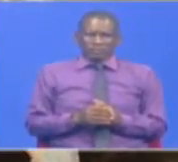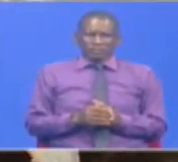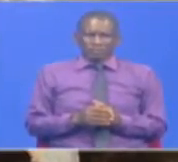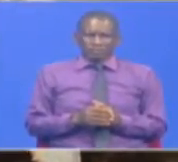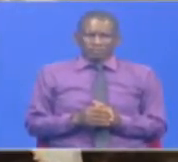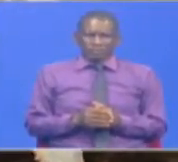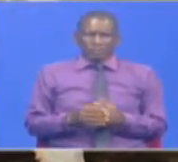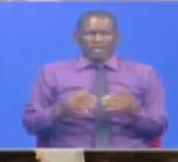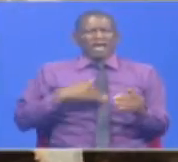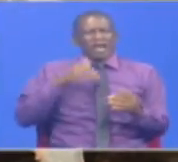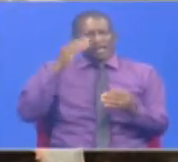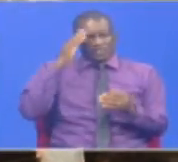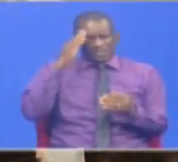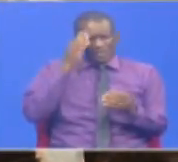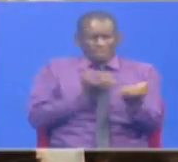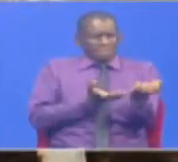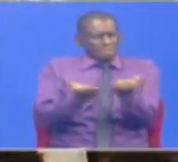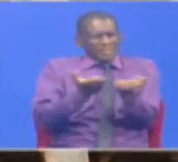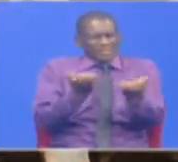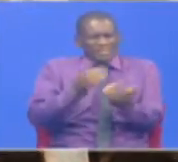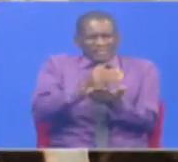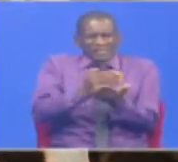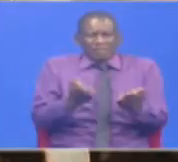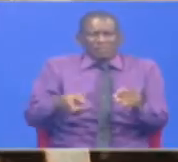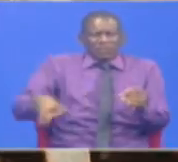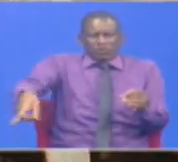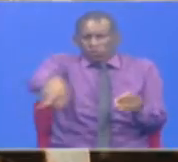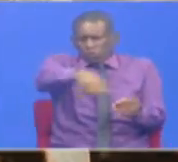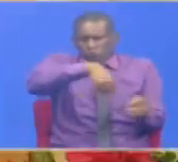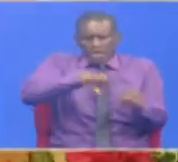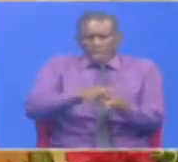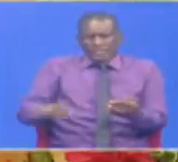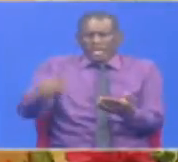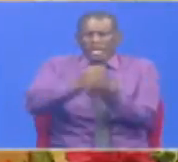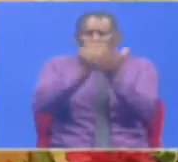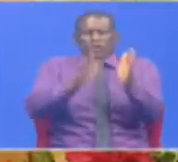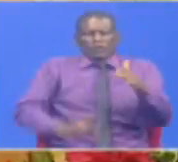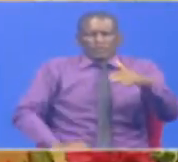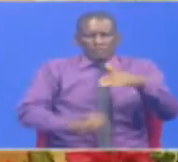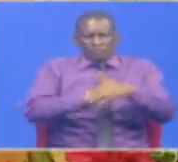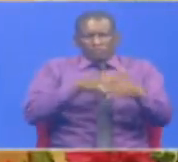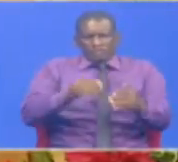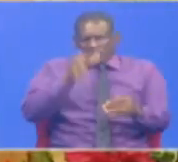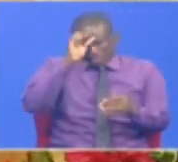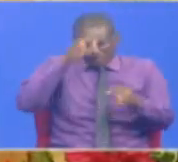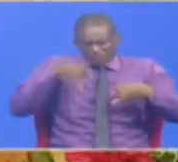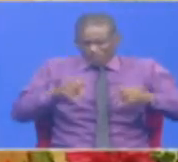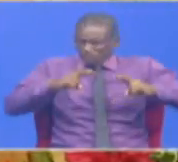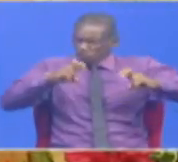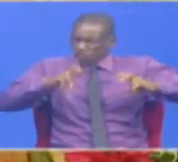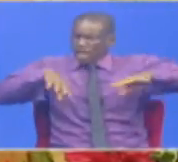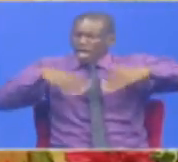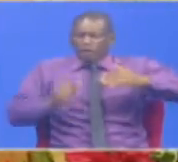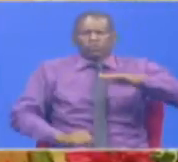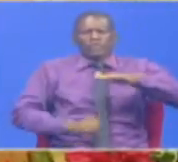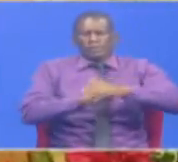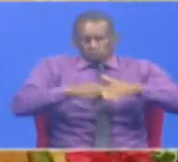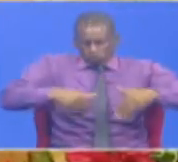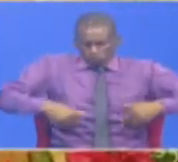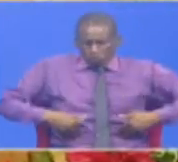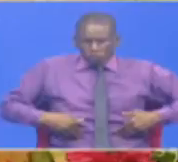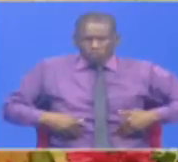So I think entrepreneurship is something that we as employers support, and the government is looking at how to support youth who would be